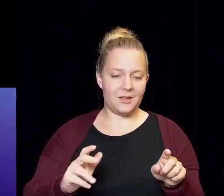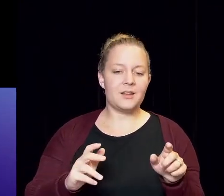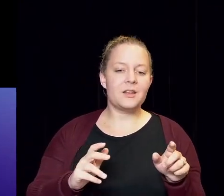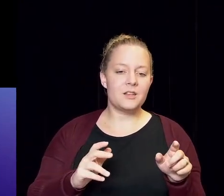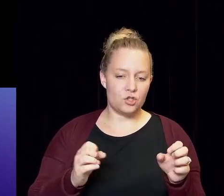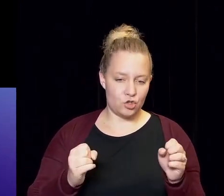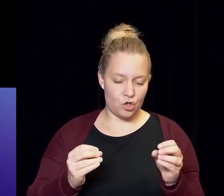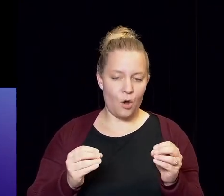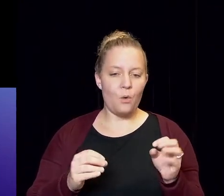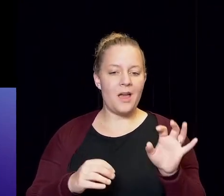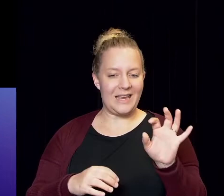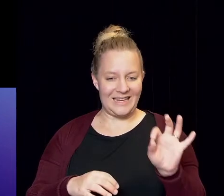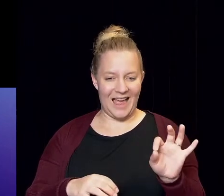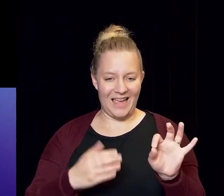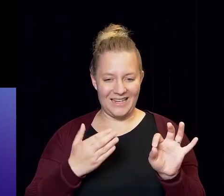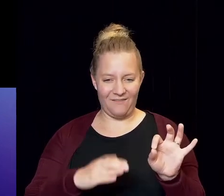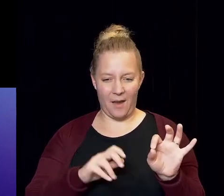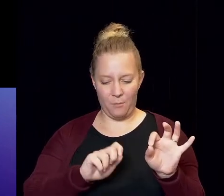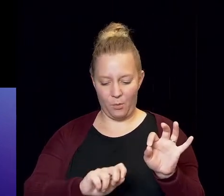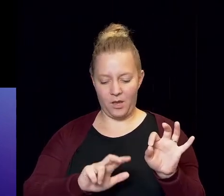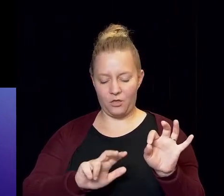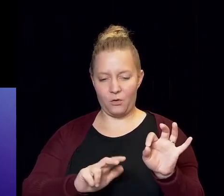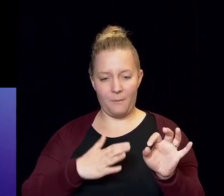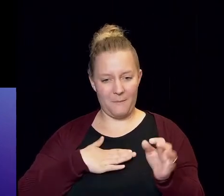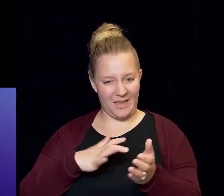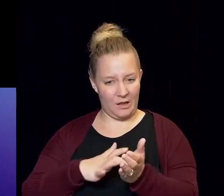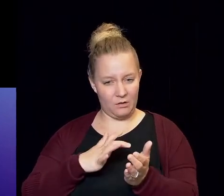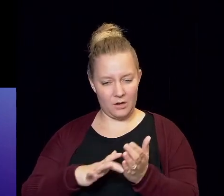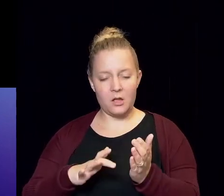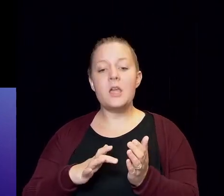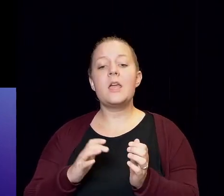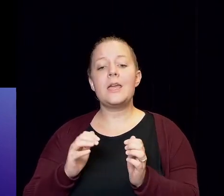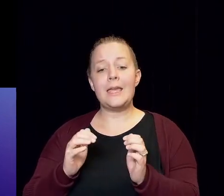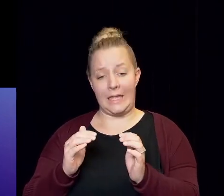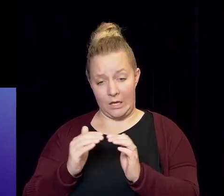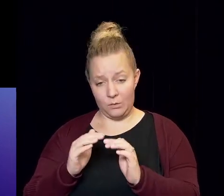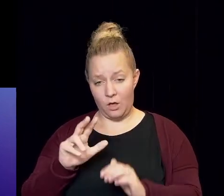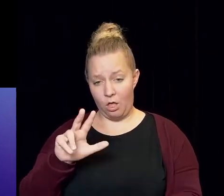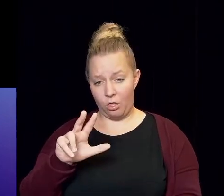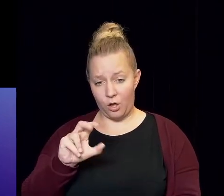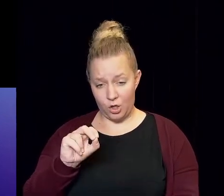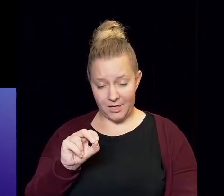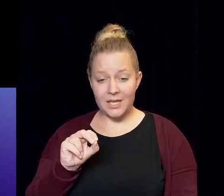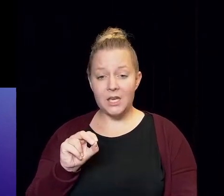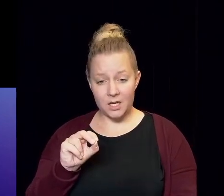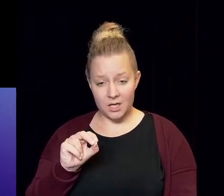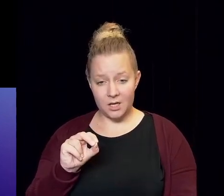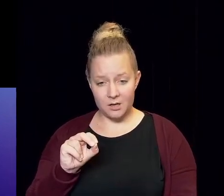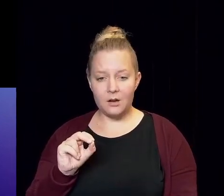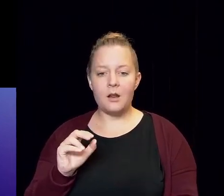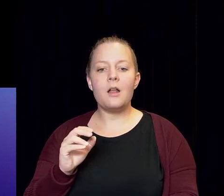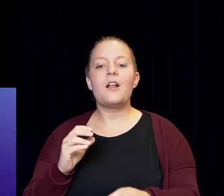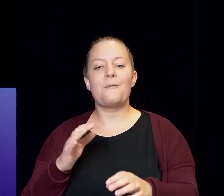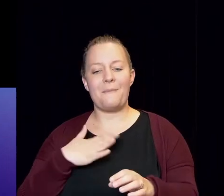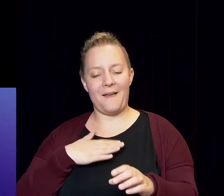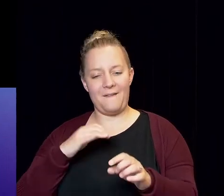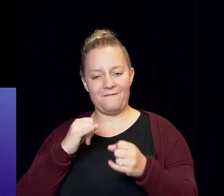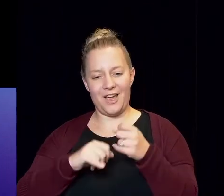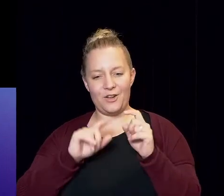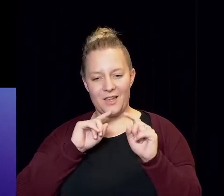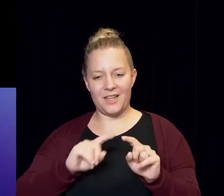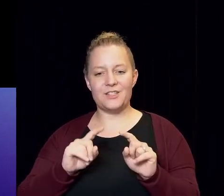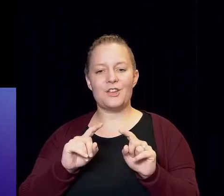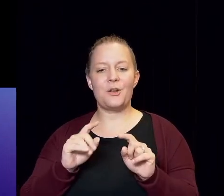And so the 9 divided by 0.3 on my calculator gives me 30. And then to make my final answer, I just always